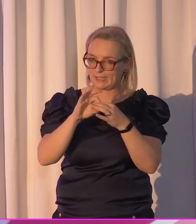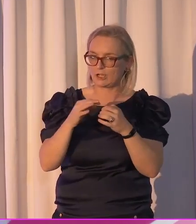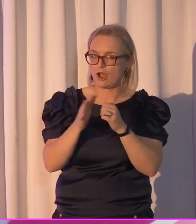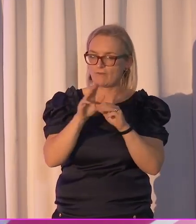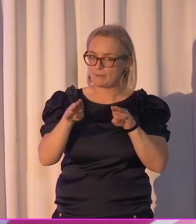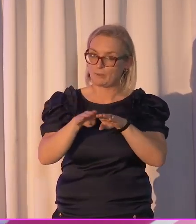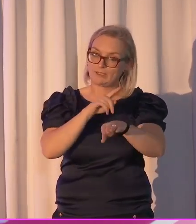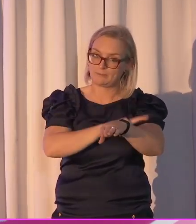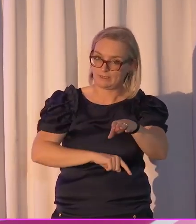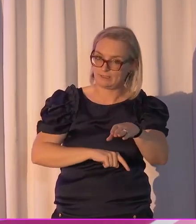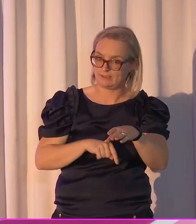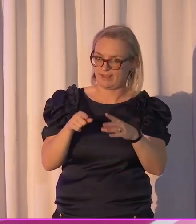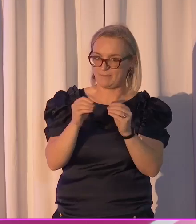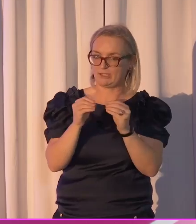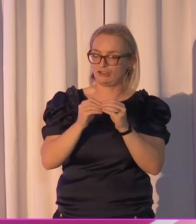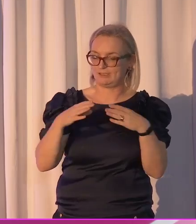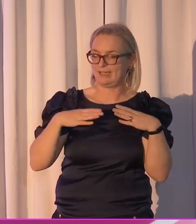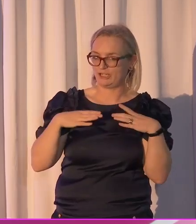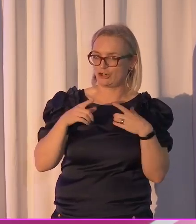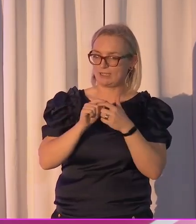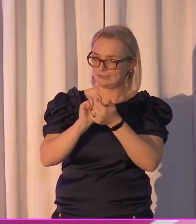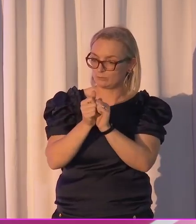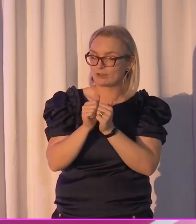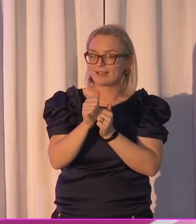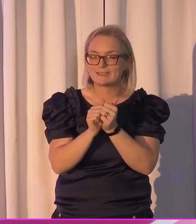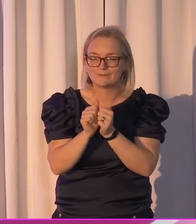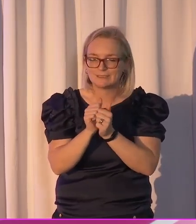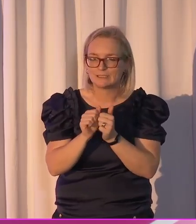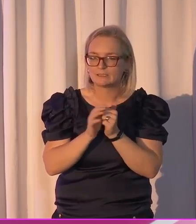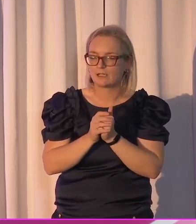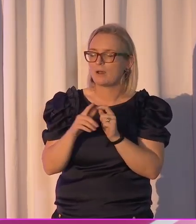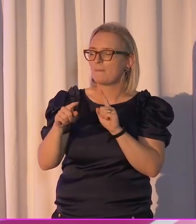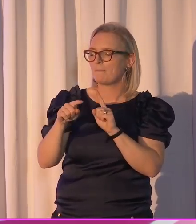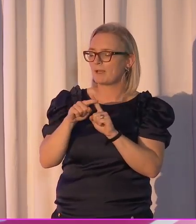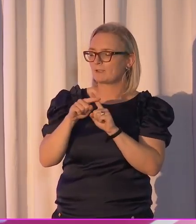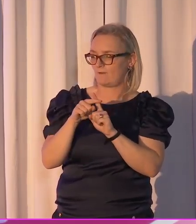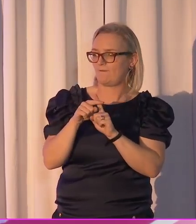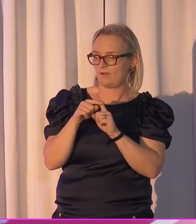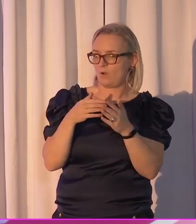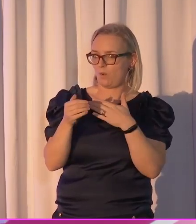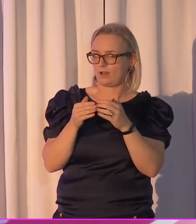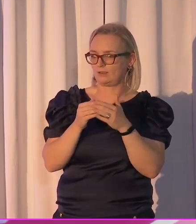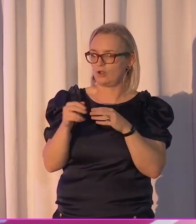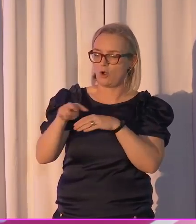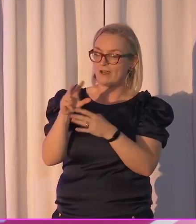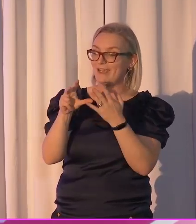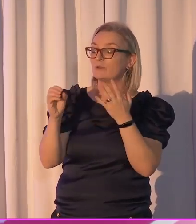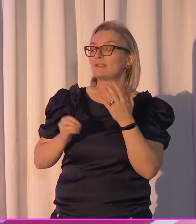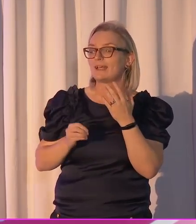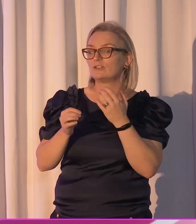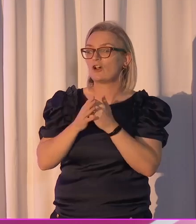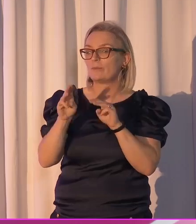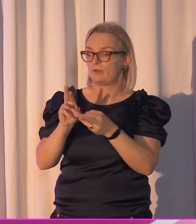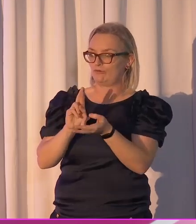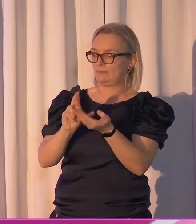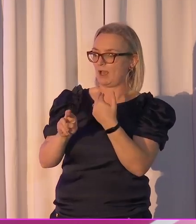social and leisure activities. On a positive note, over 80% of respondents indicated that they find it